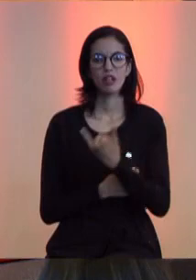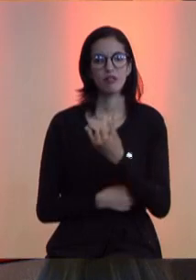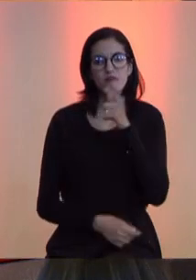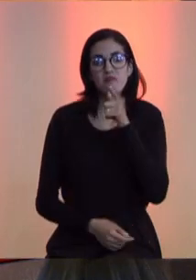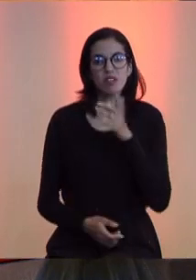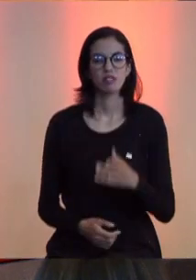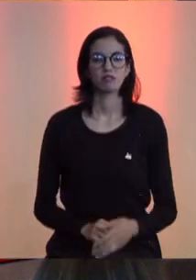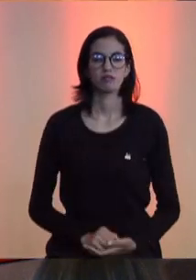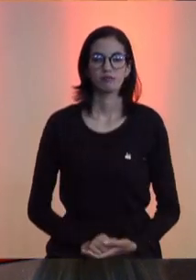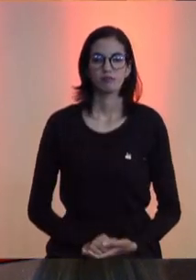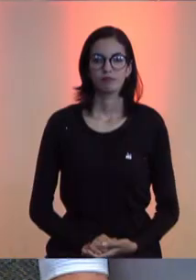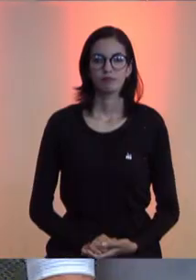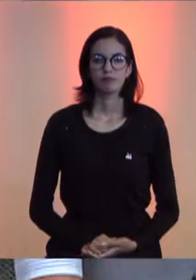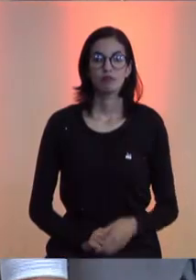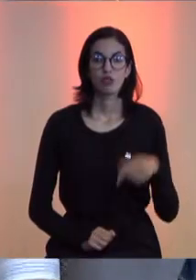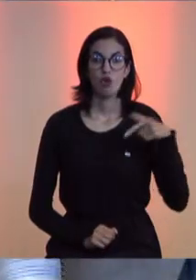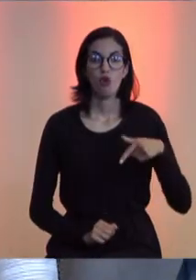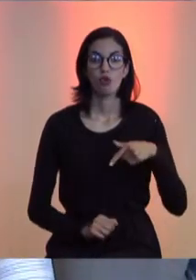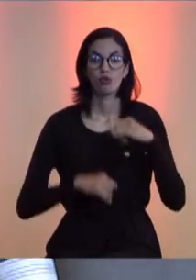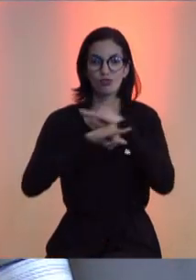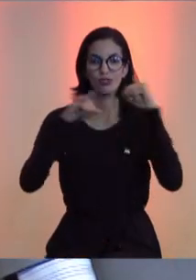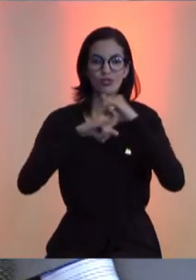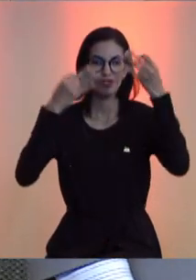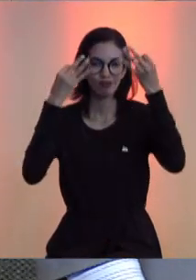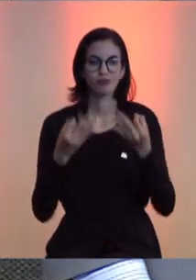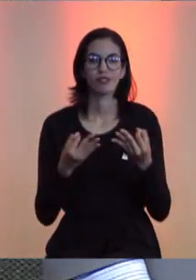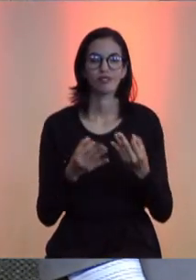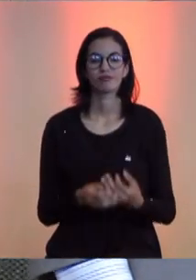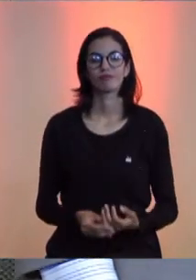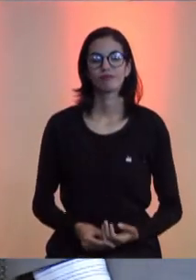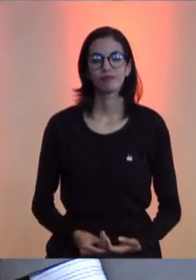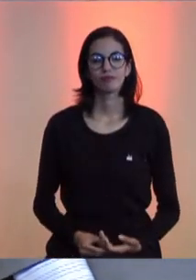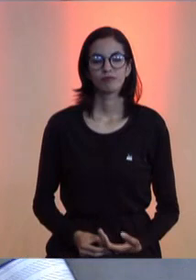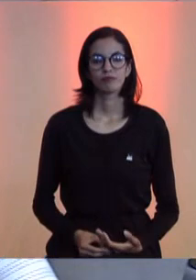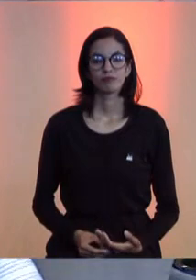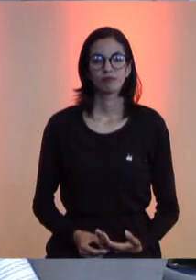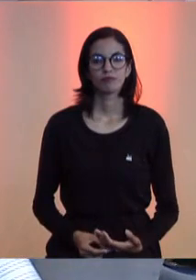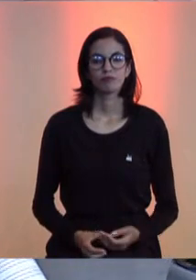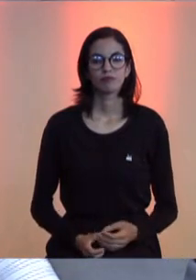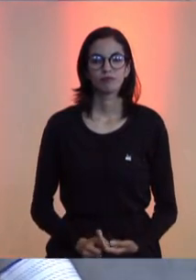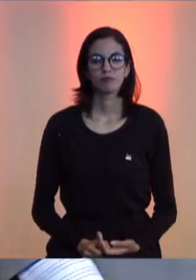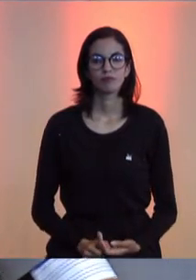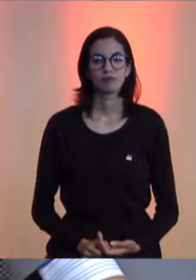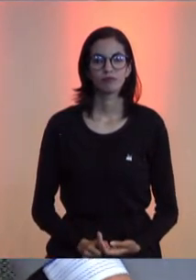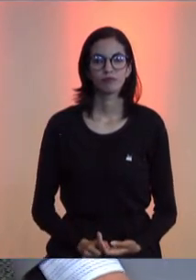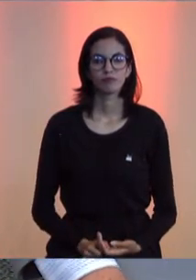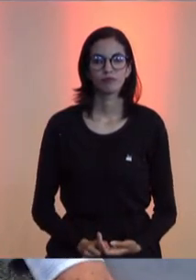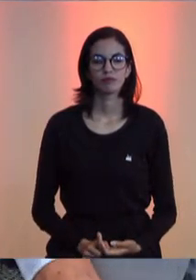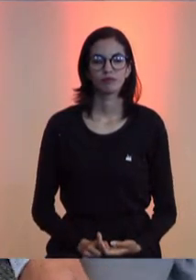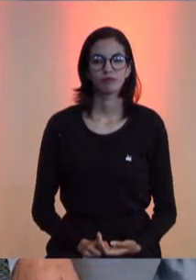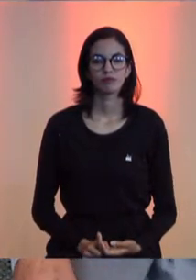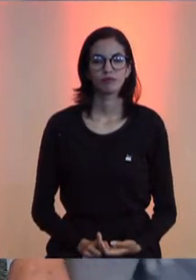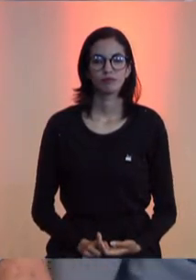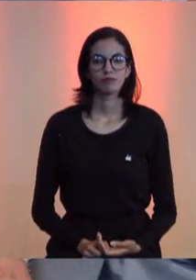for you. Hoy tengo buenas noticias para ti. You need this but if not